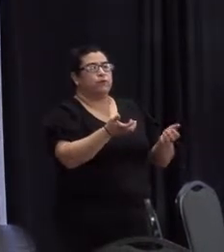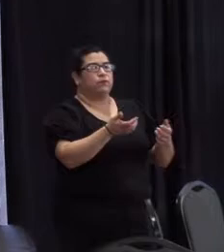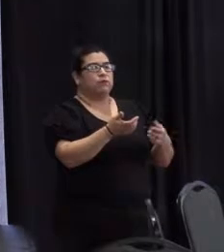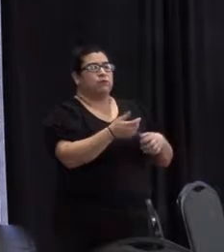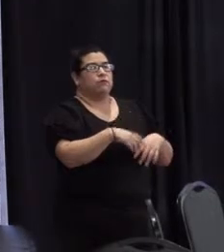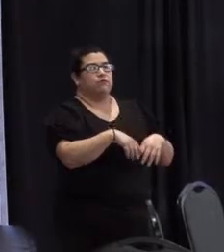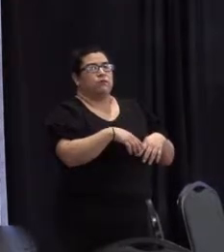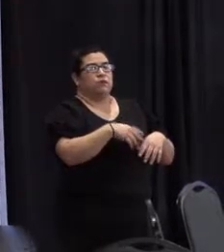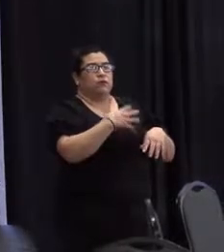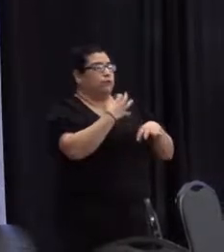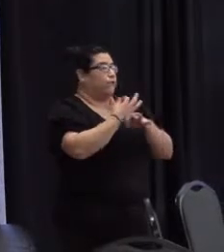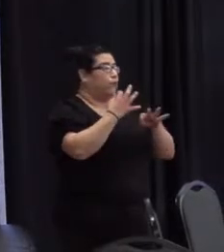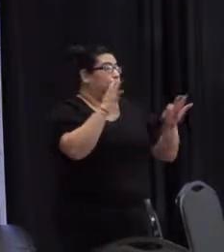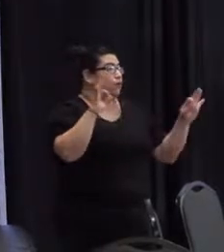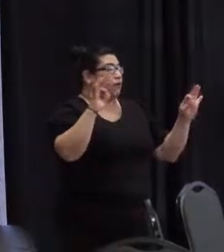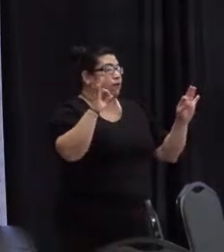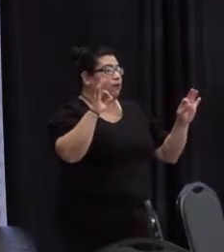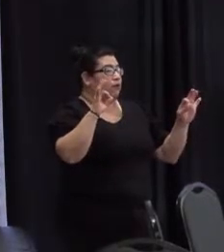free